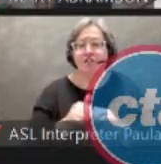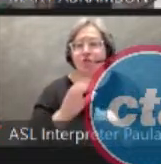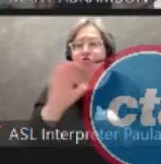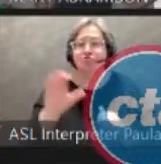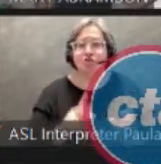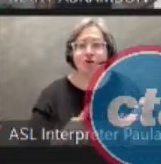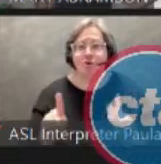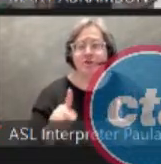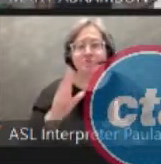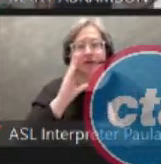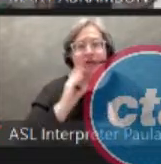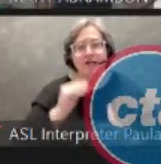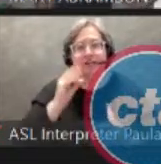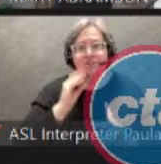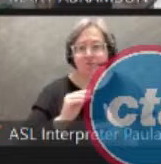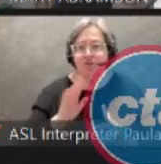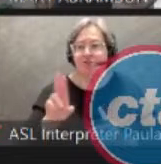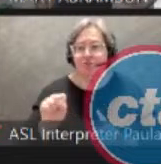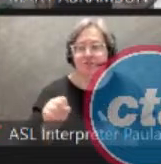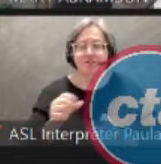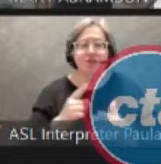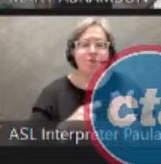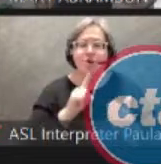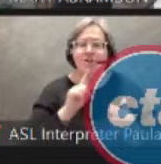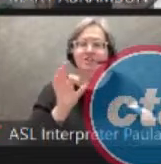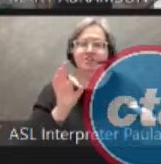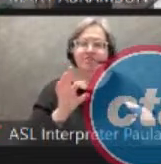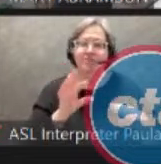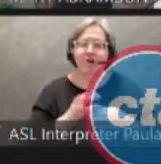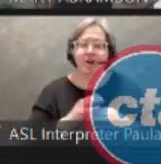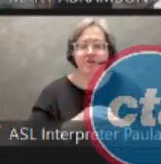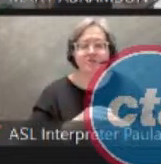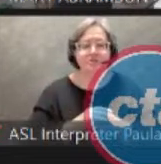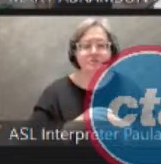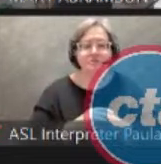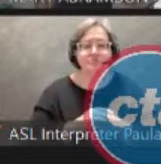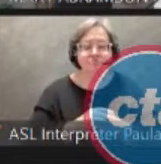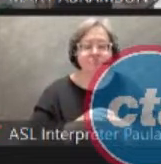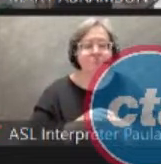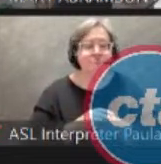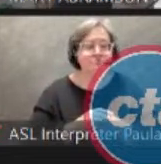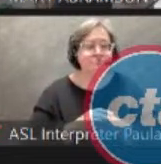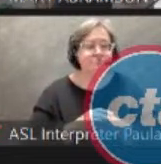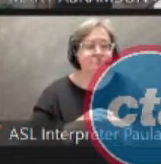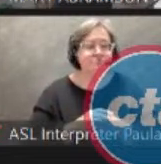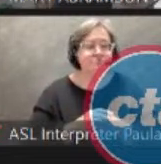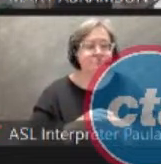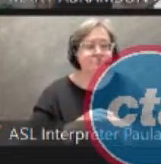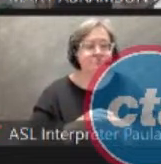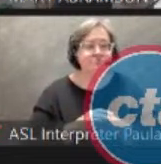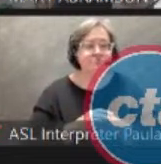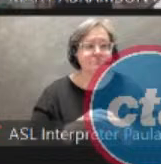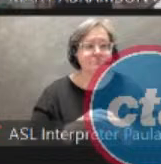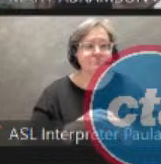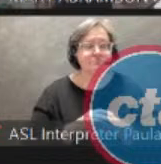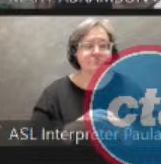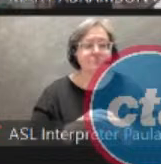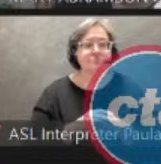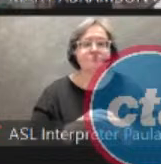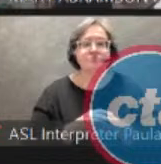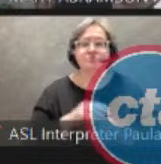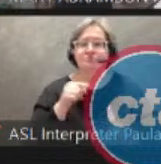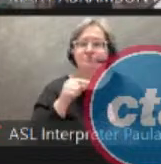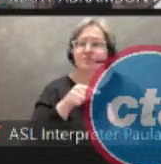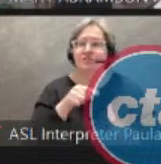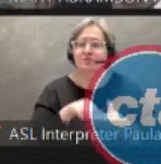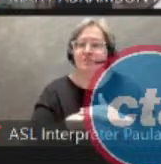Chicagoans experience the bus, and what is the feedback that they have. So specific to the accessibility